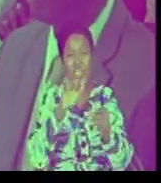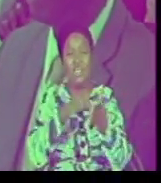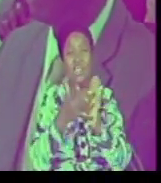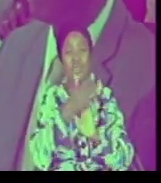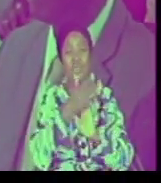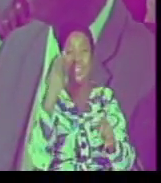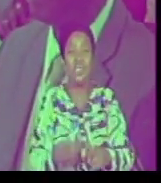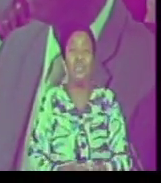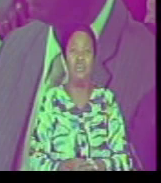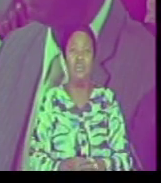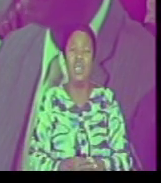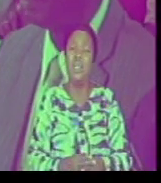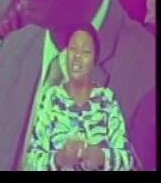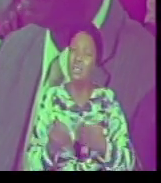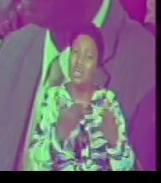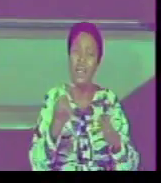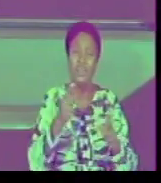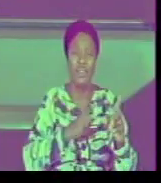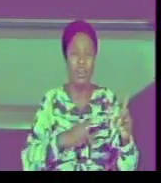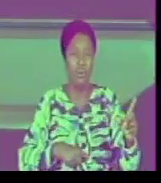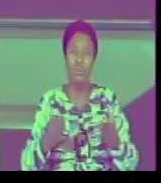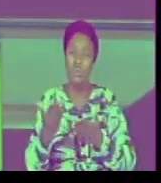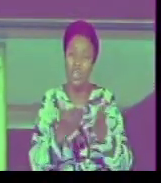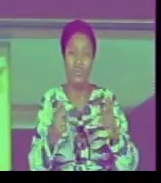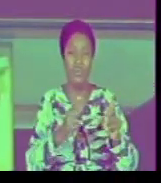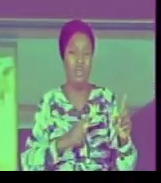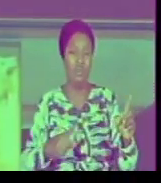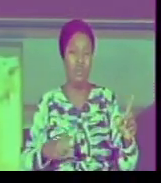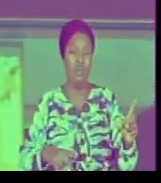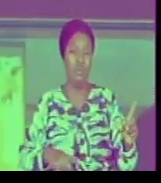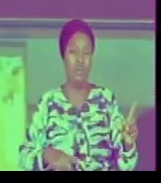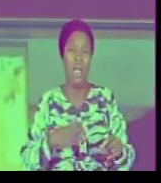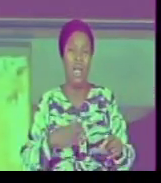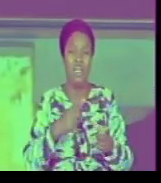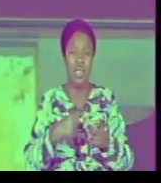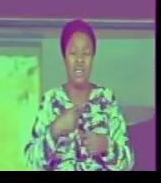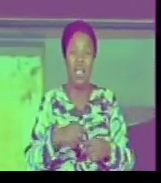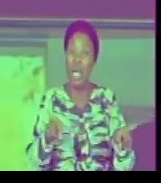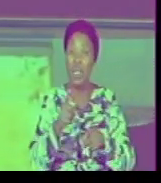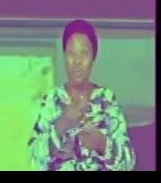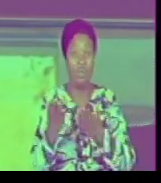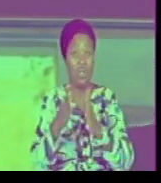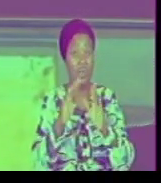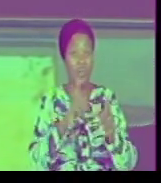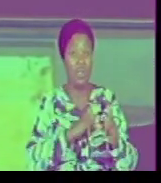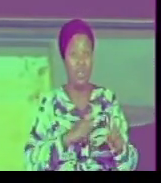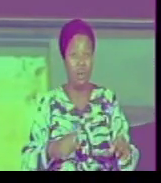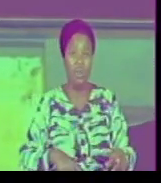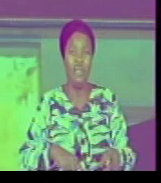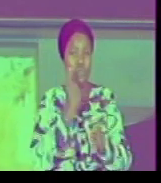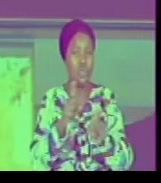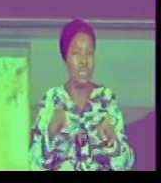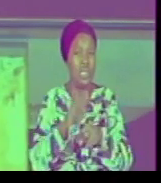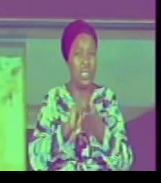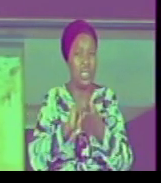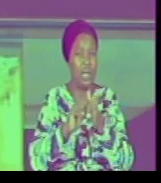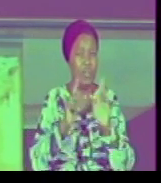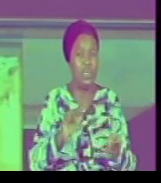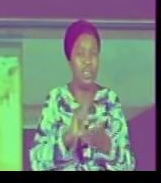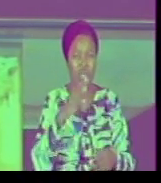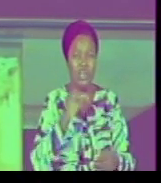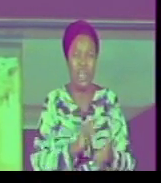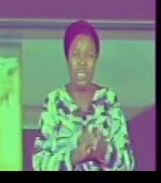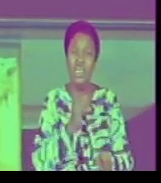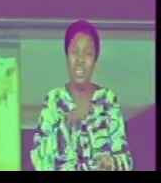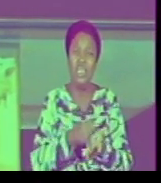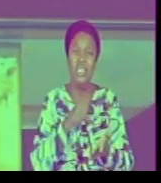Serve the Lord, serve the Lord. And he says, as you serve the Lord, like that person that told me that it was just at the Bible